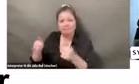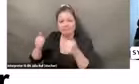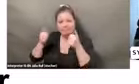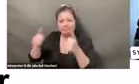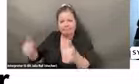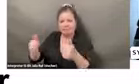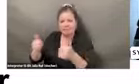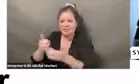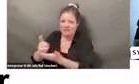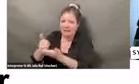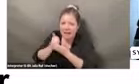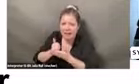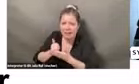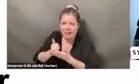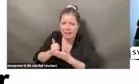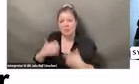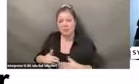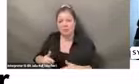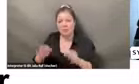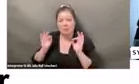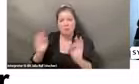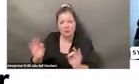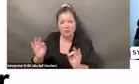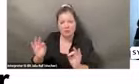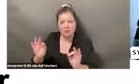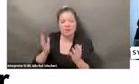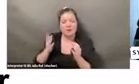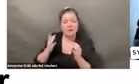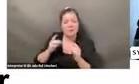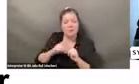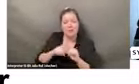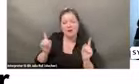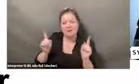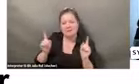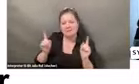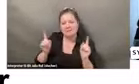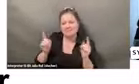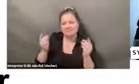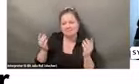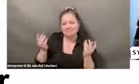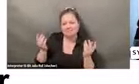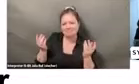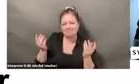really helpful, but it would be just